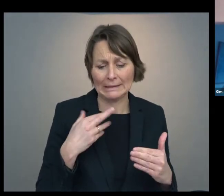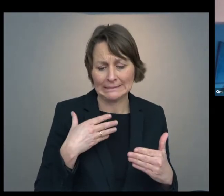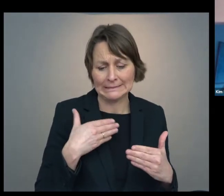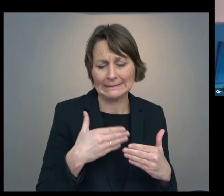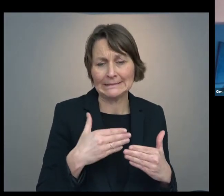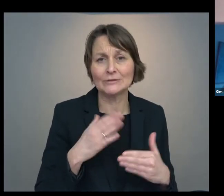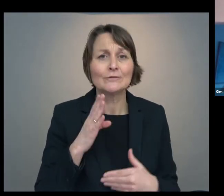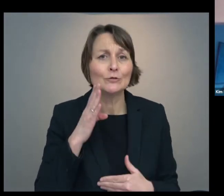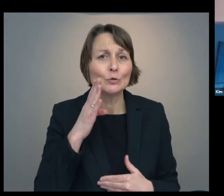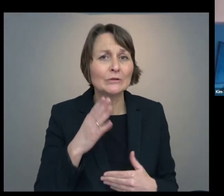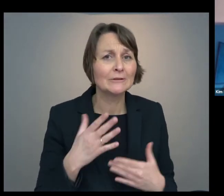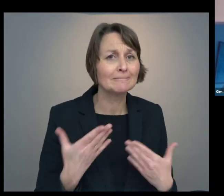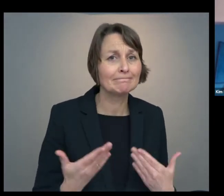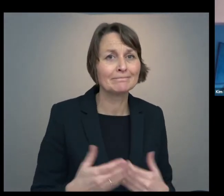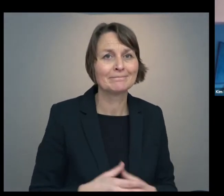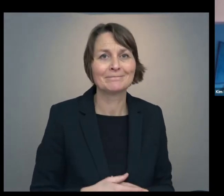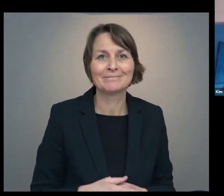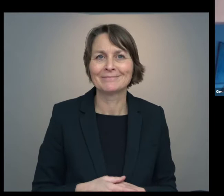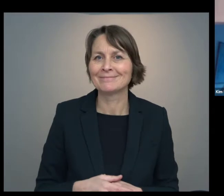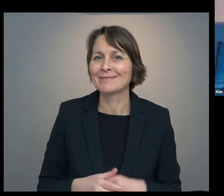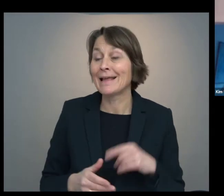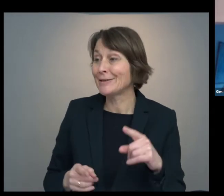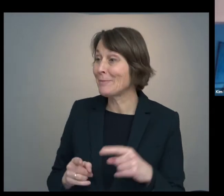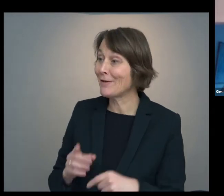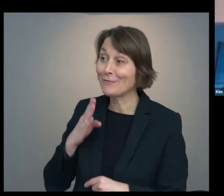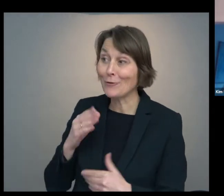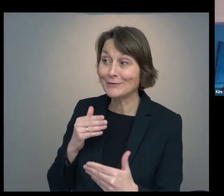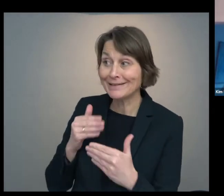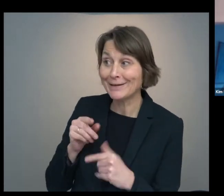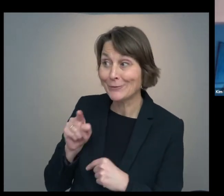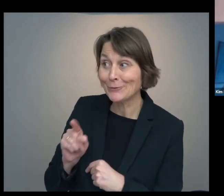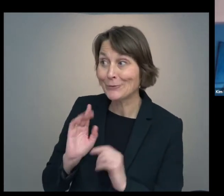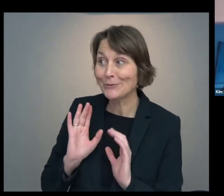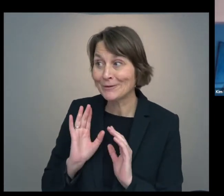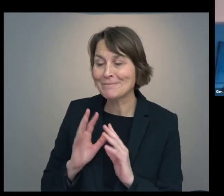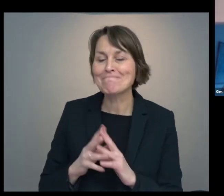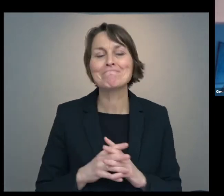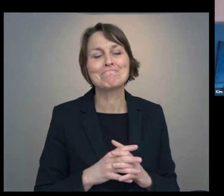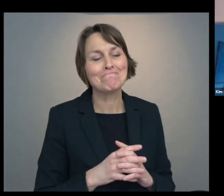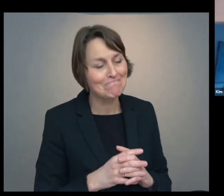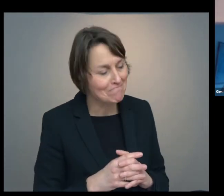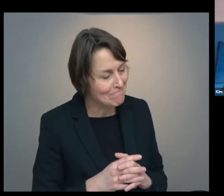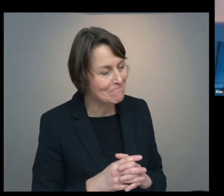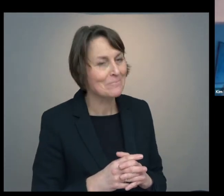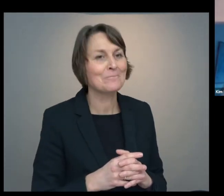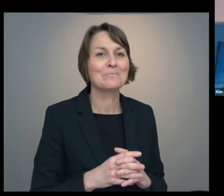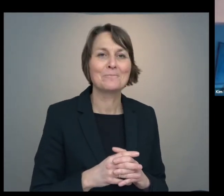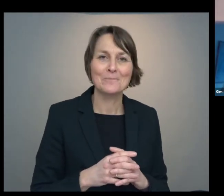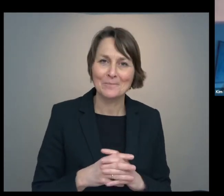in a near future to in a future near you. Yeah.